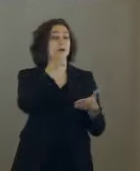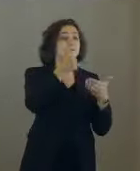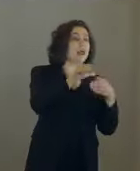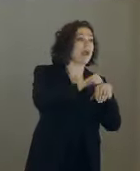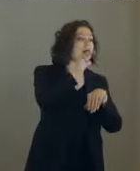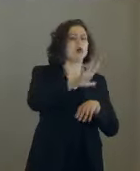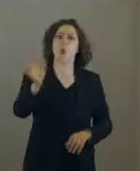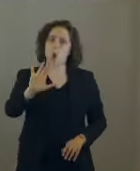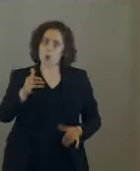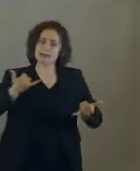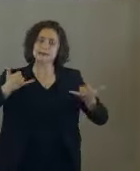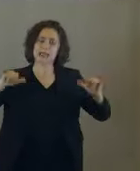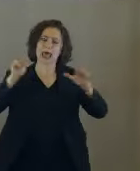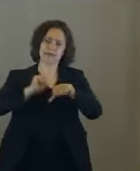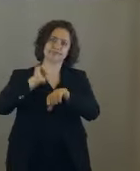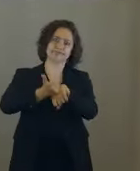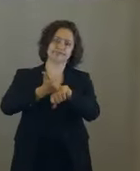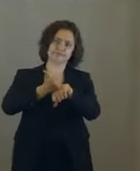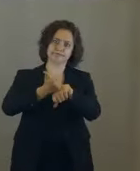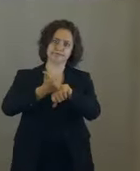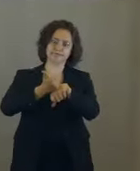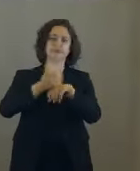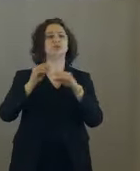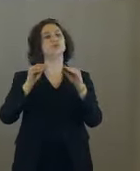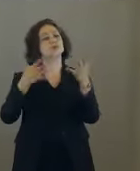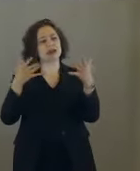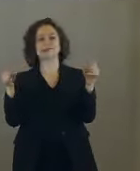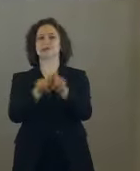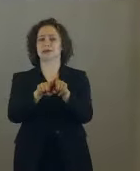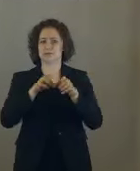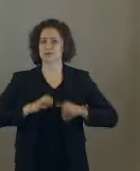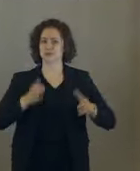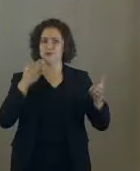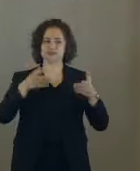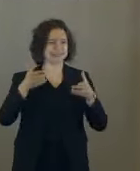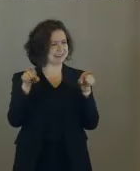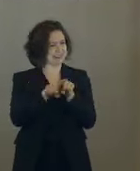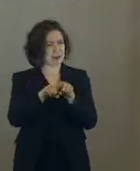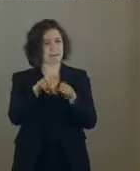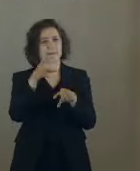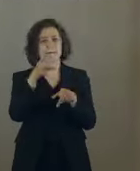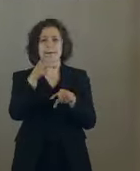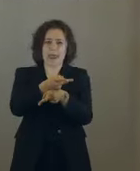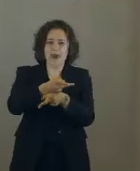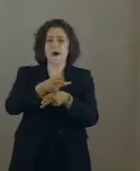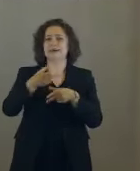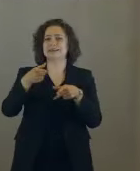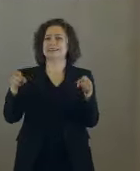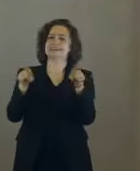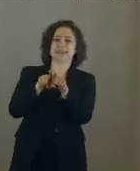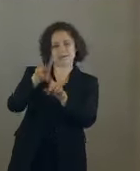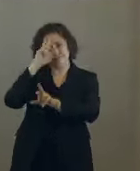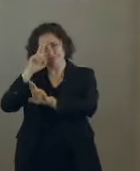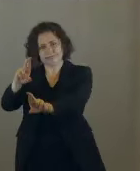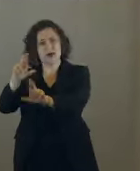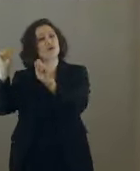mail. We will still provide the same customer service, the same care, and the same grace that we would for any other individual.